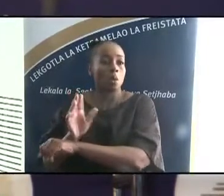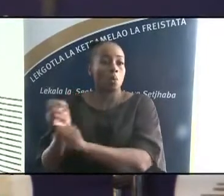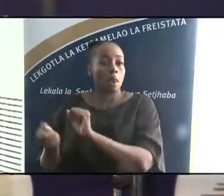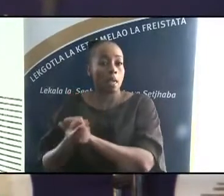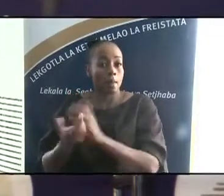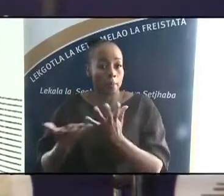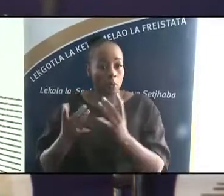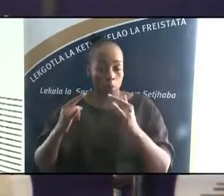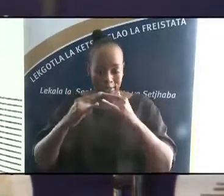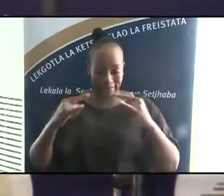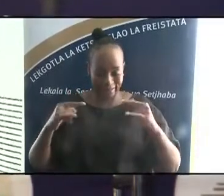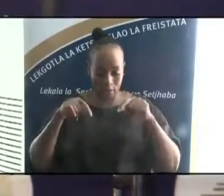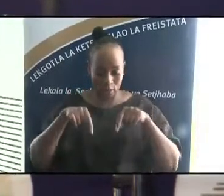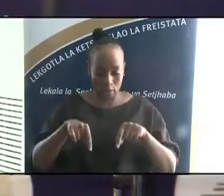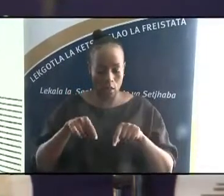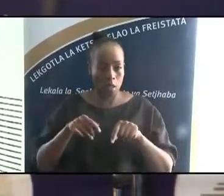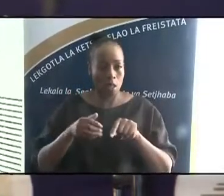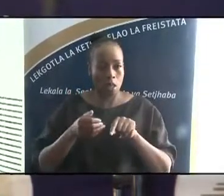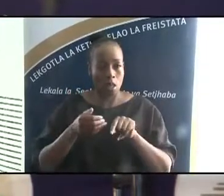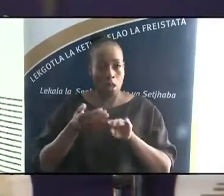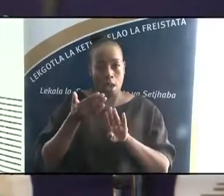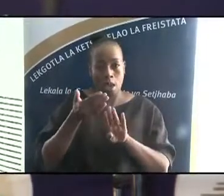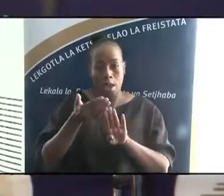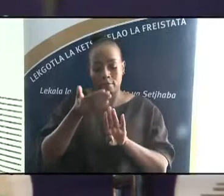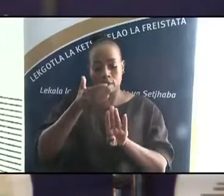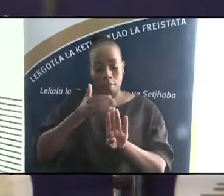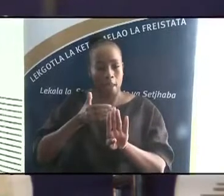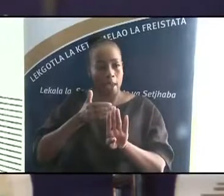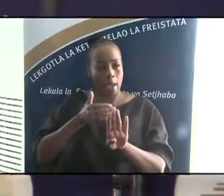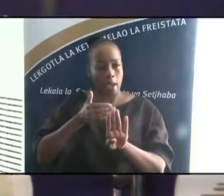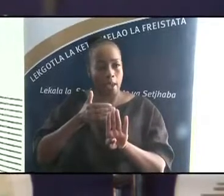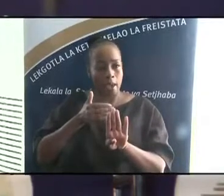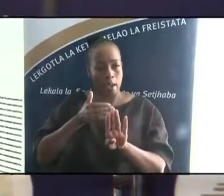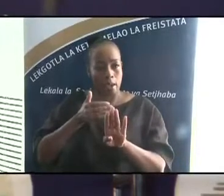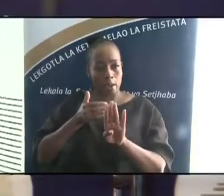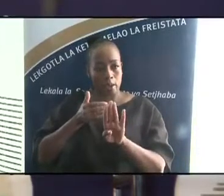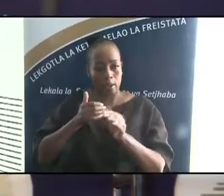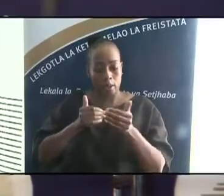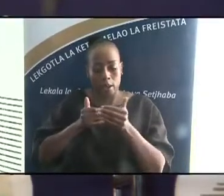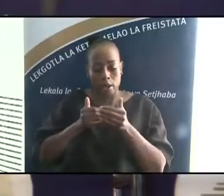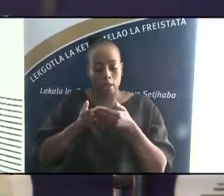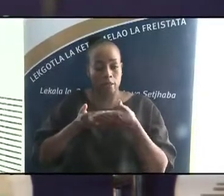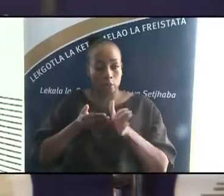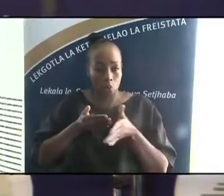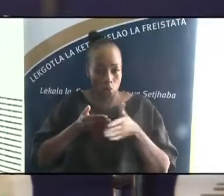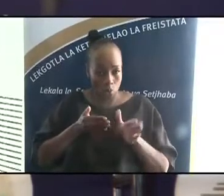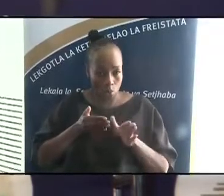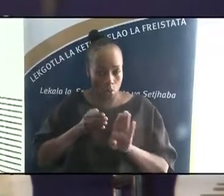tent at the back next to the door.